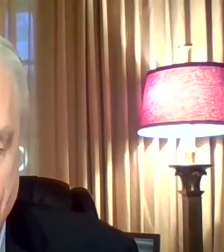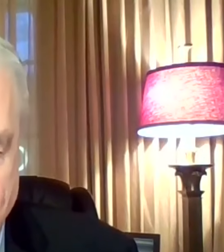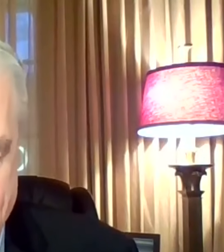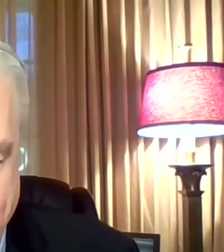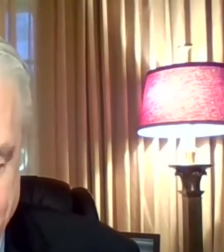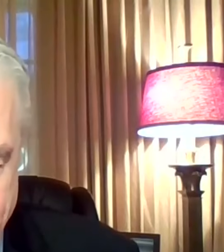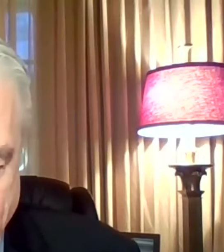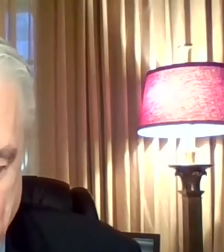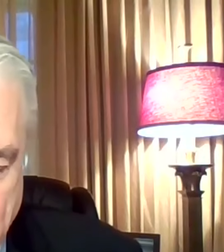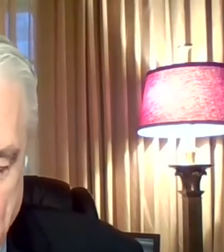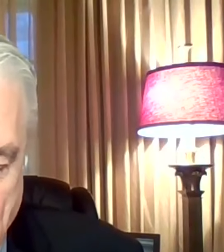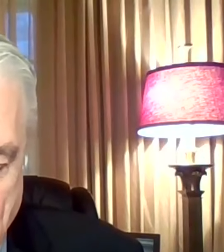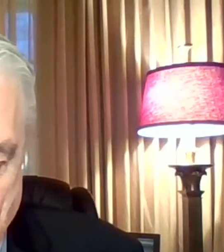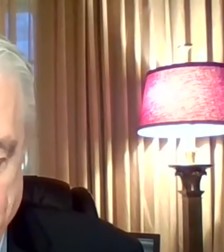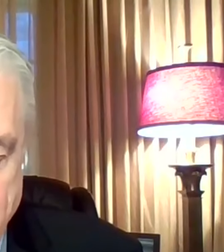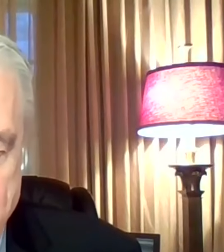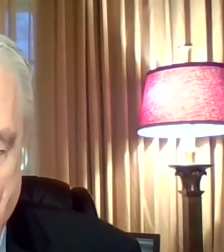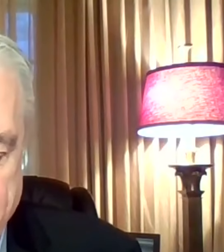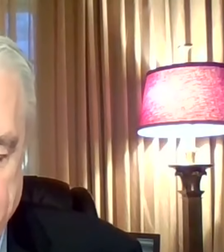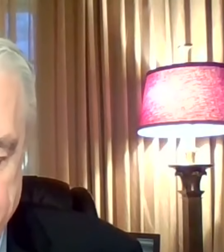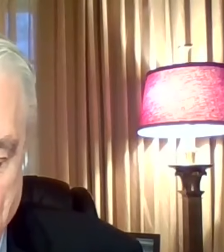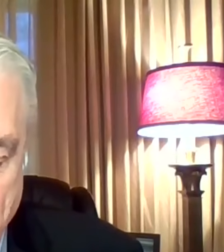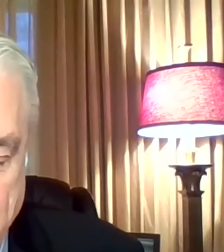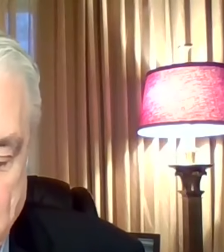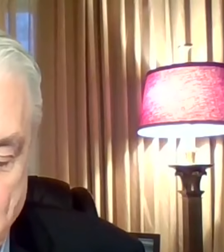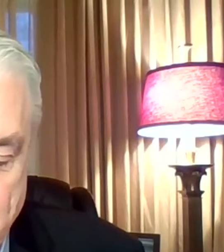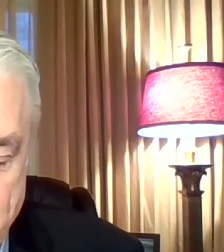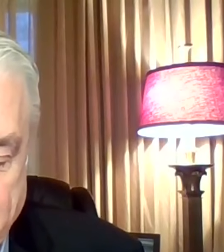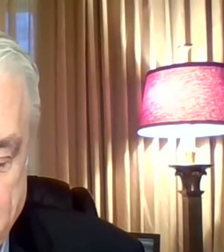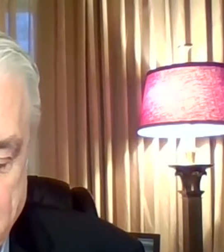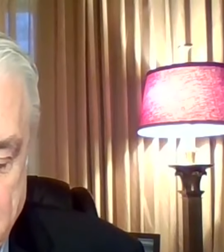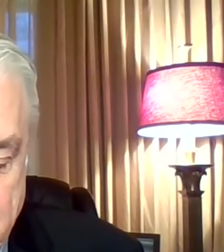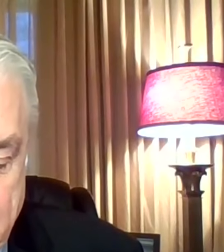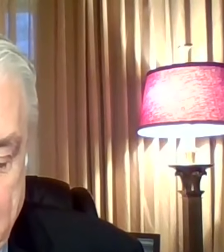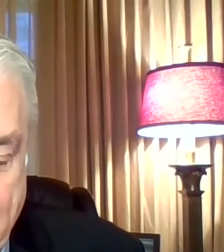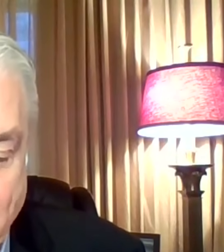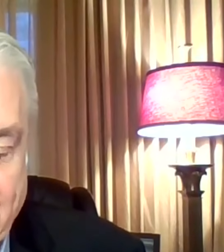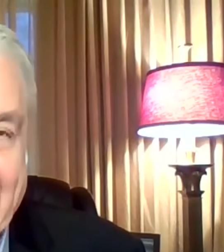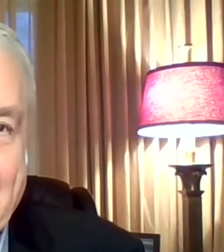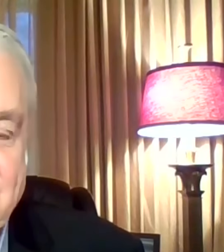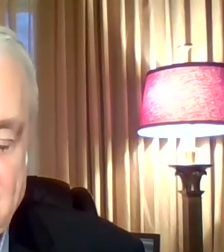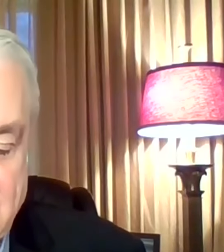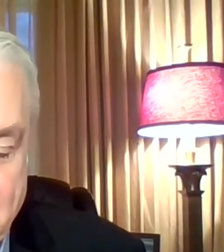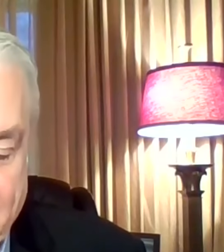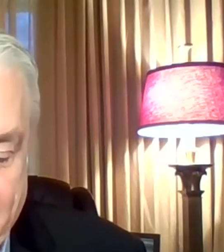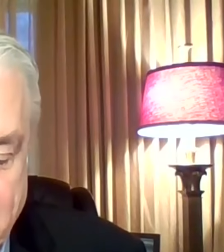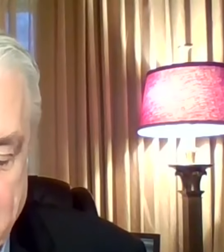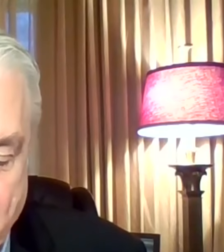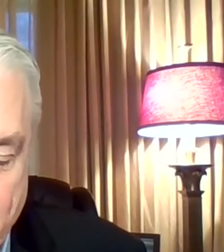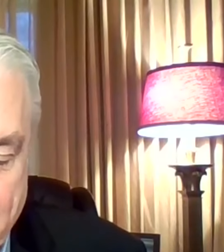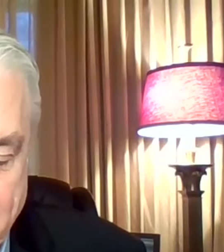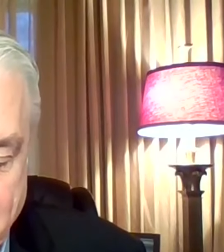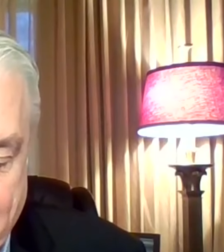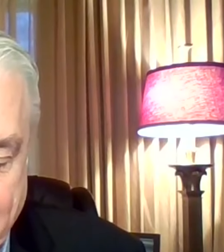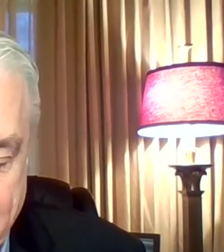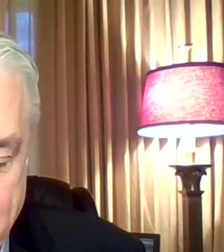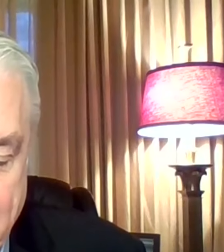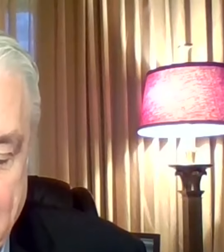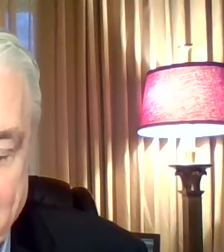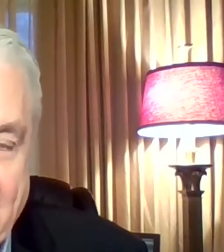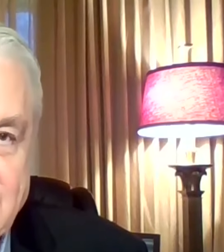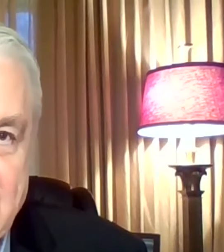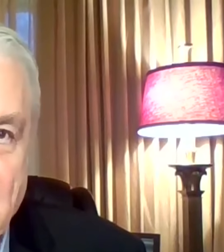within our own state. So in this moment, with these new restrictions, and with that optimism on vaccine programs in